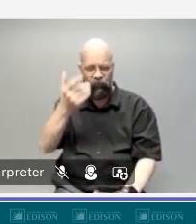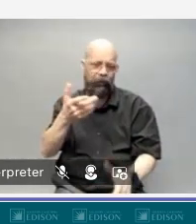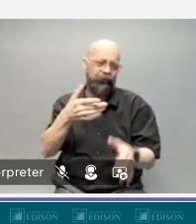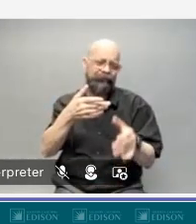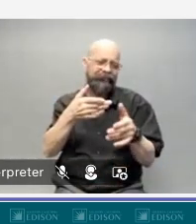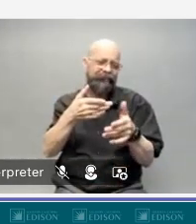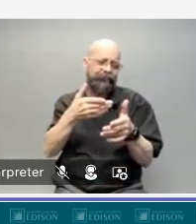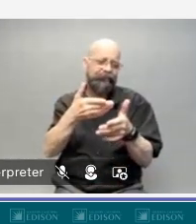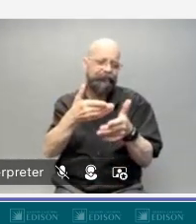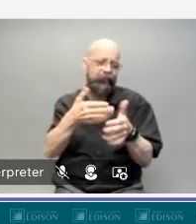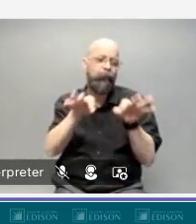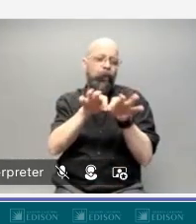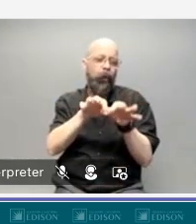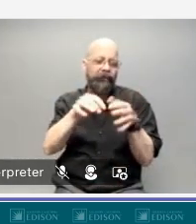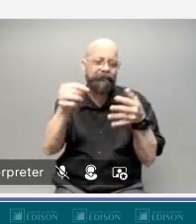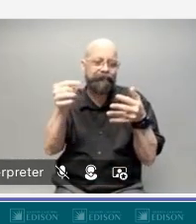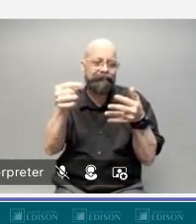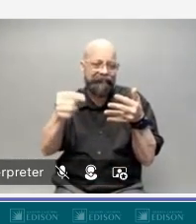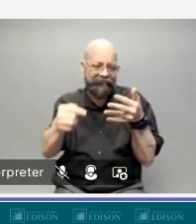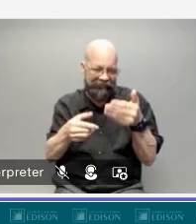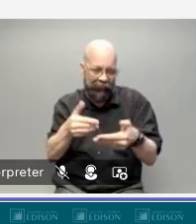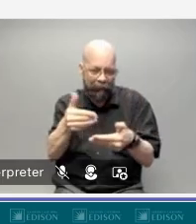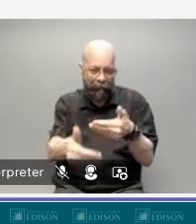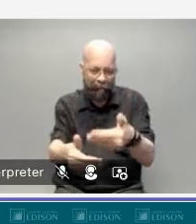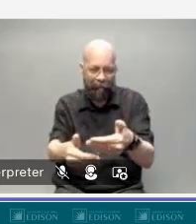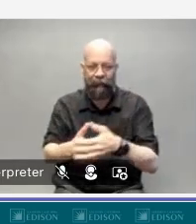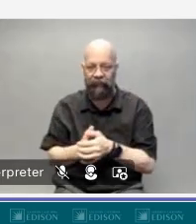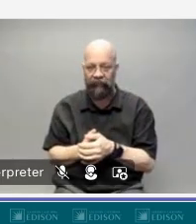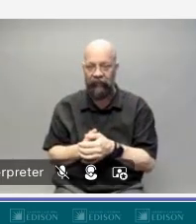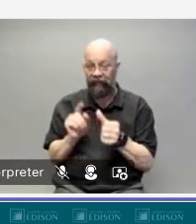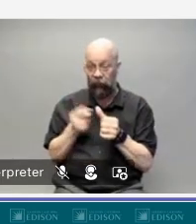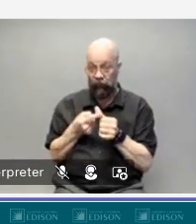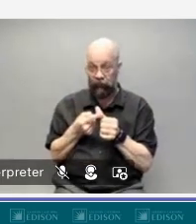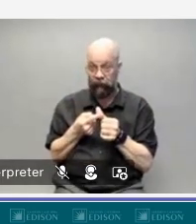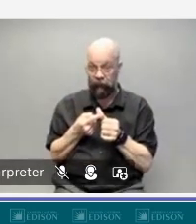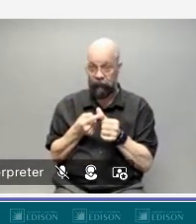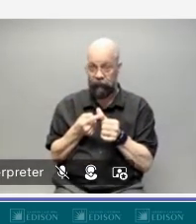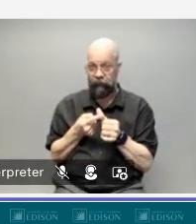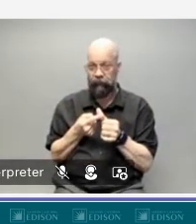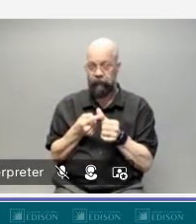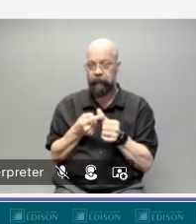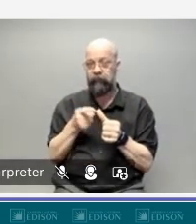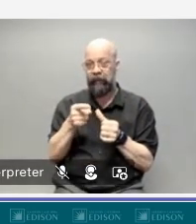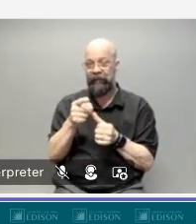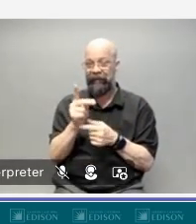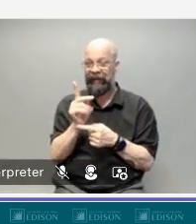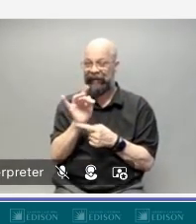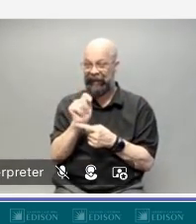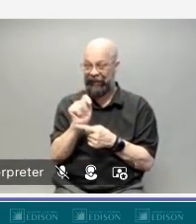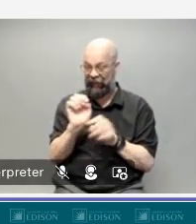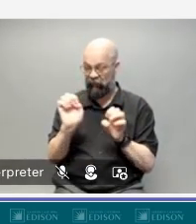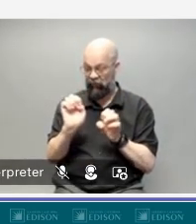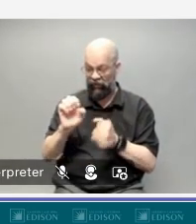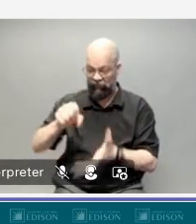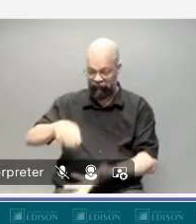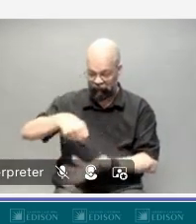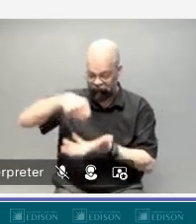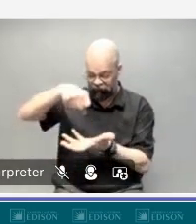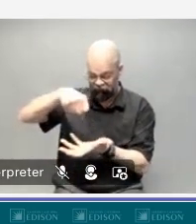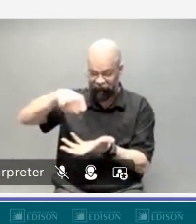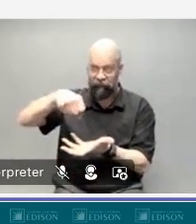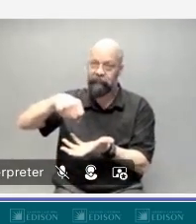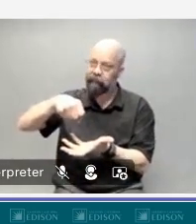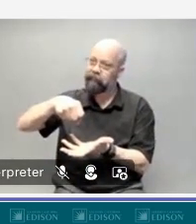key steps to help you prepare. First and foremost, you need to make sure you build an emergency kit.